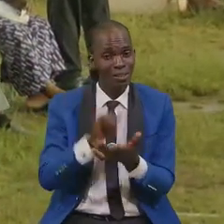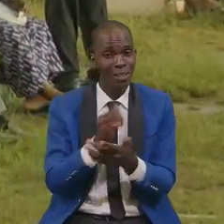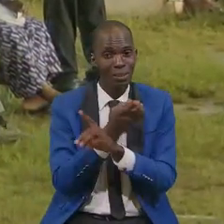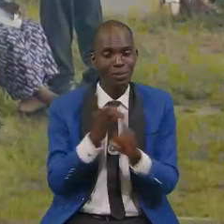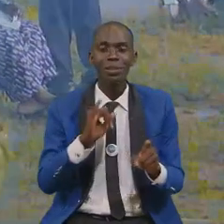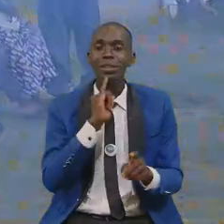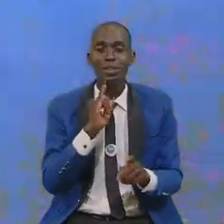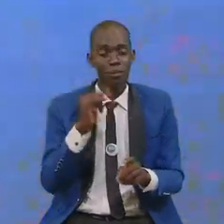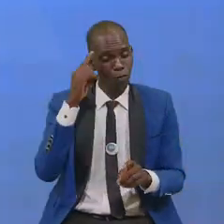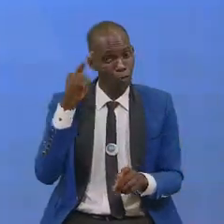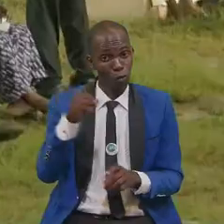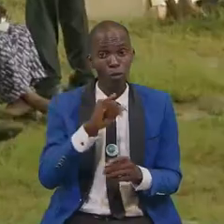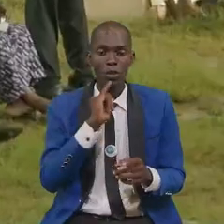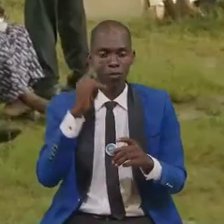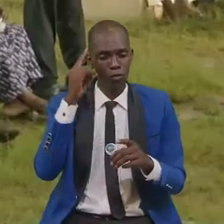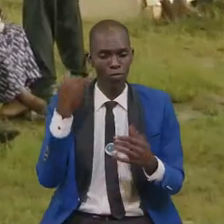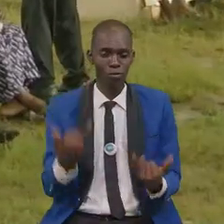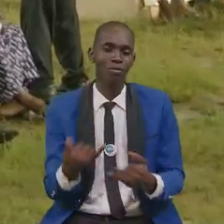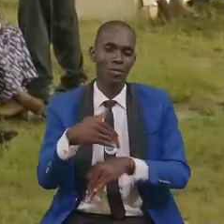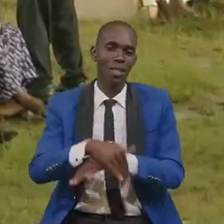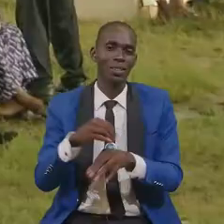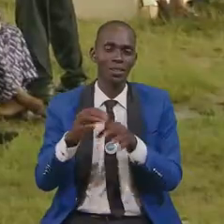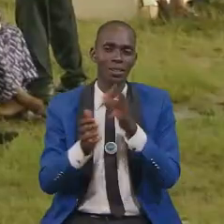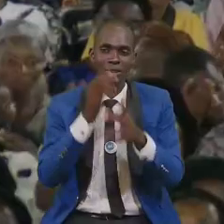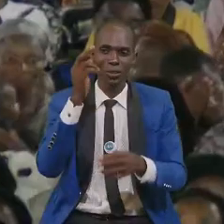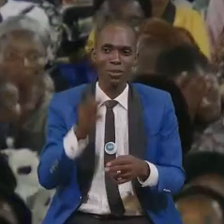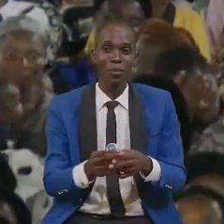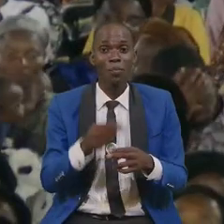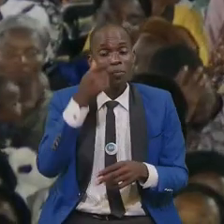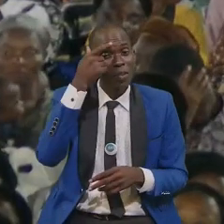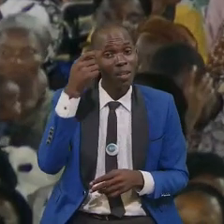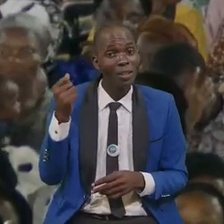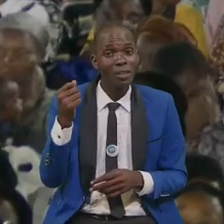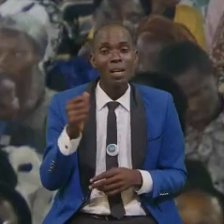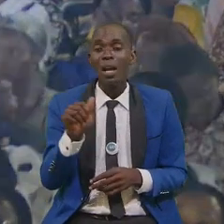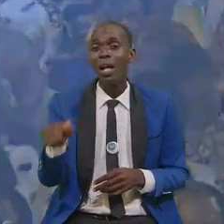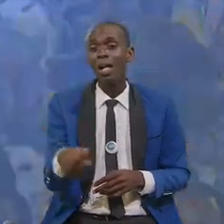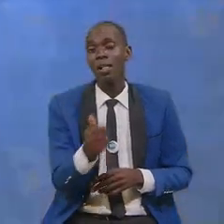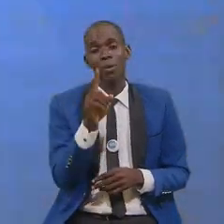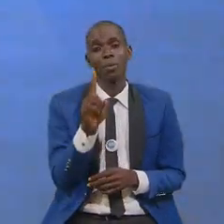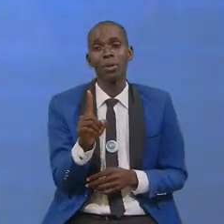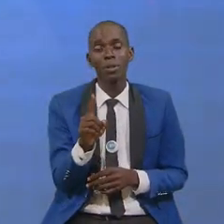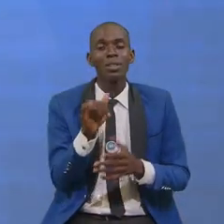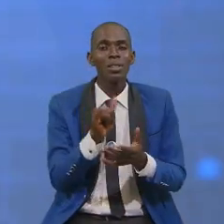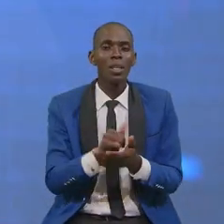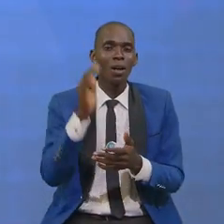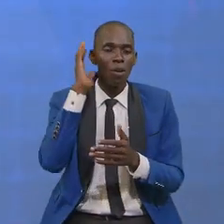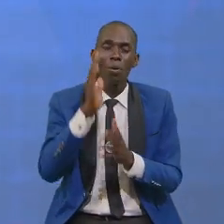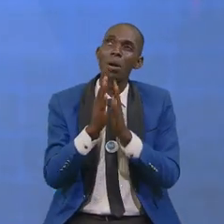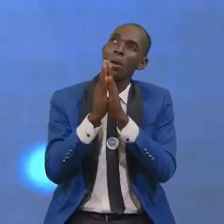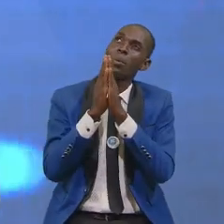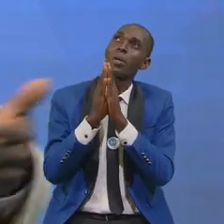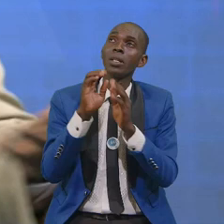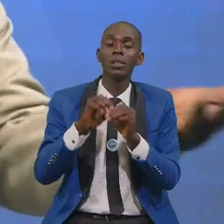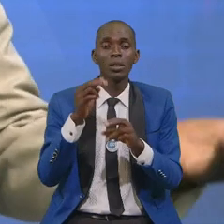tonight. I said it's tonight, because whosoever shall call on the name of